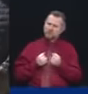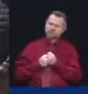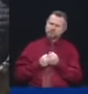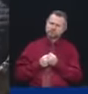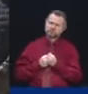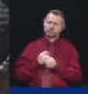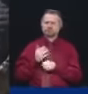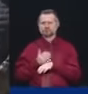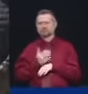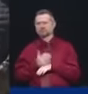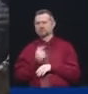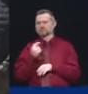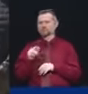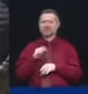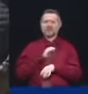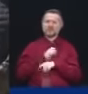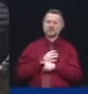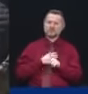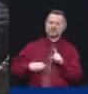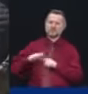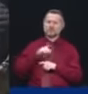energy by